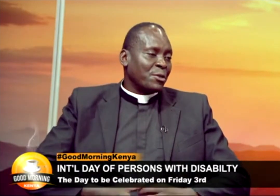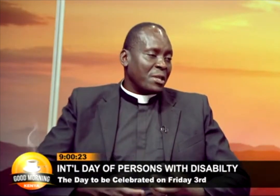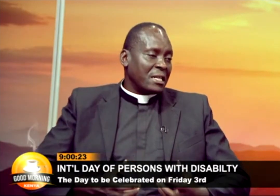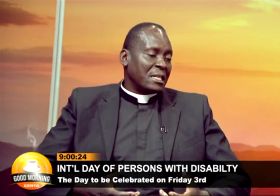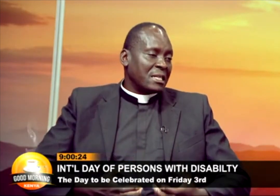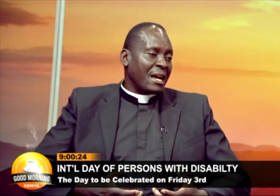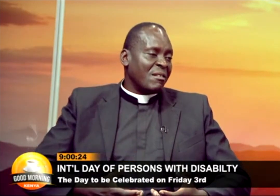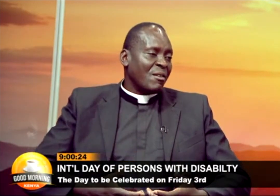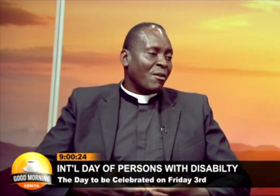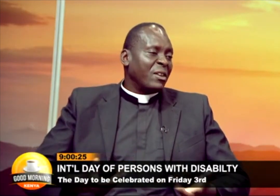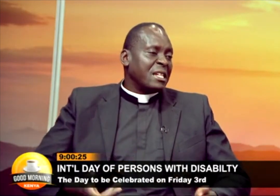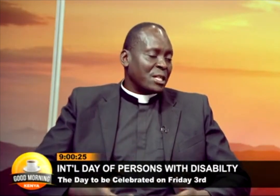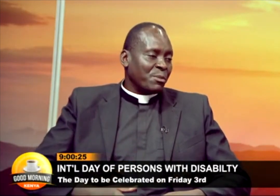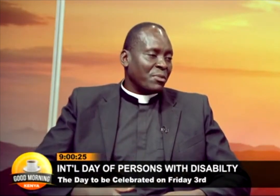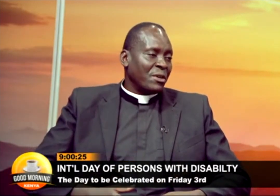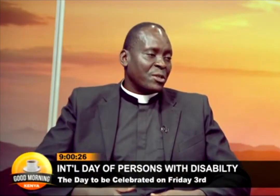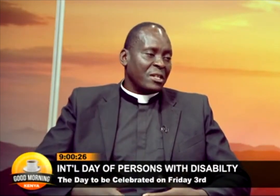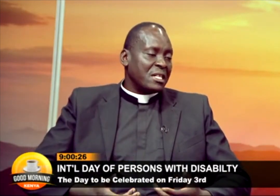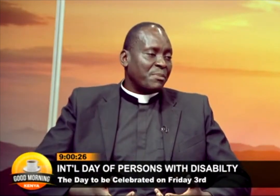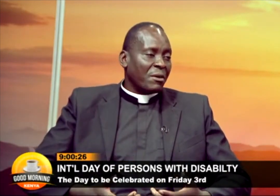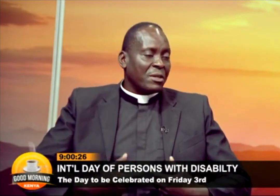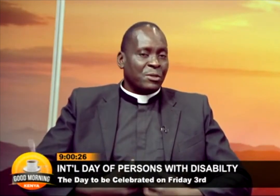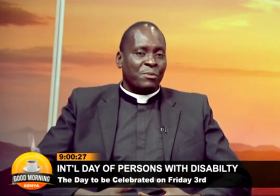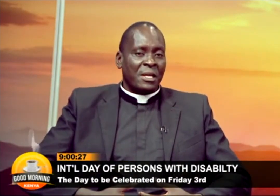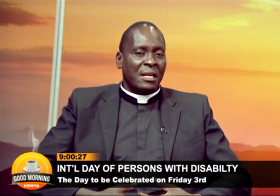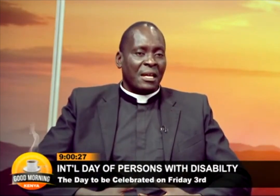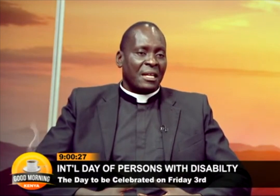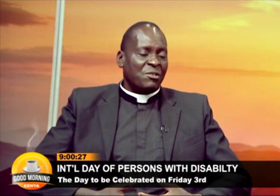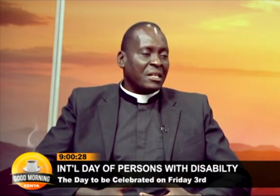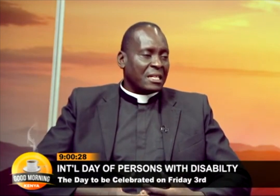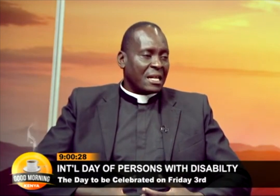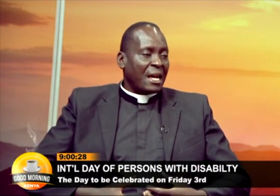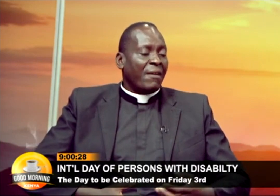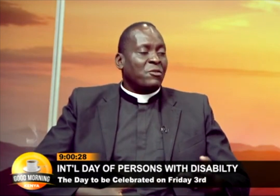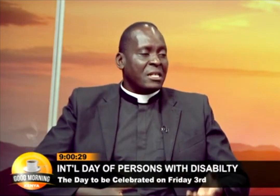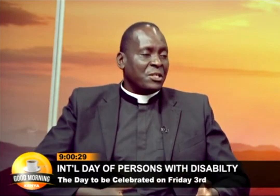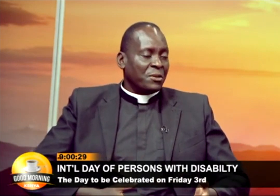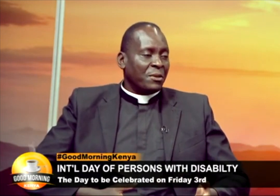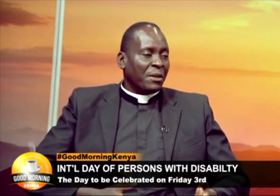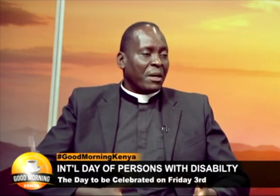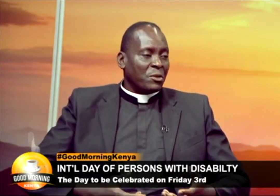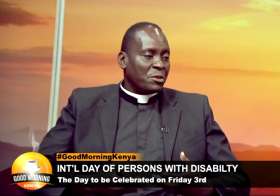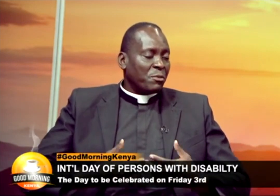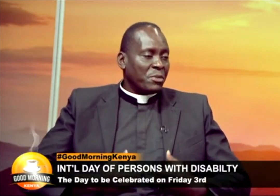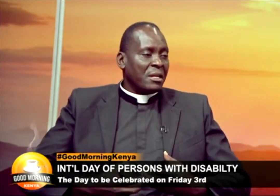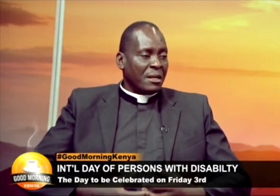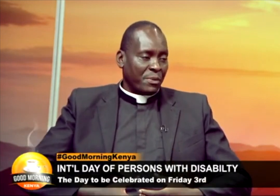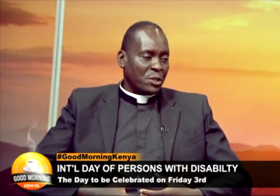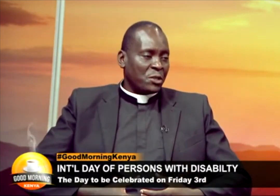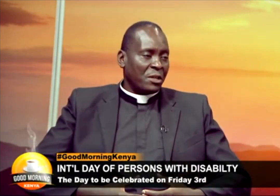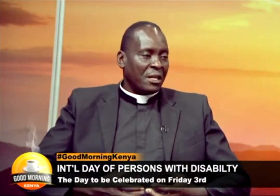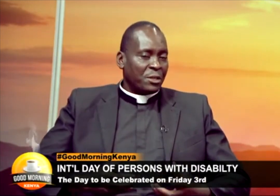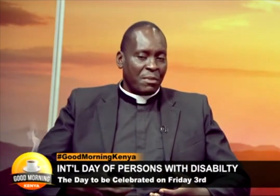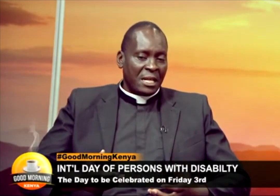life. All right. That is a sign of leadership. So leadership, according to me, is not necessarily I have to lead you. but also be